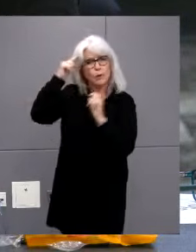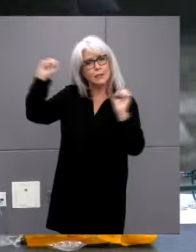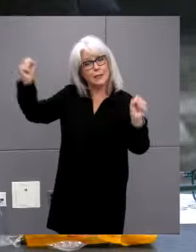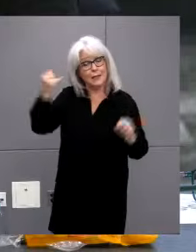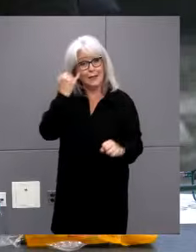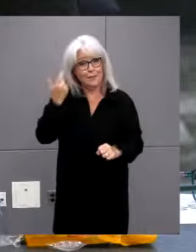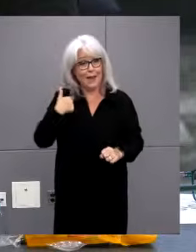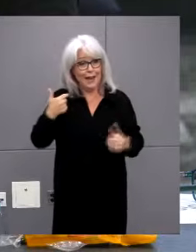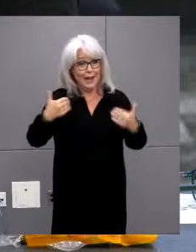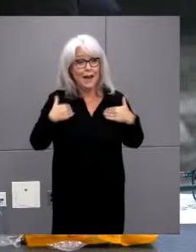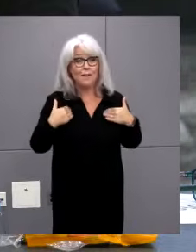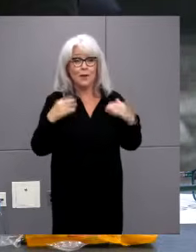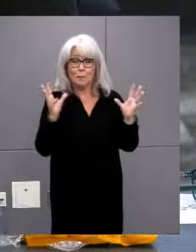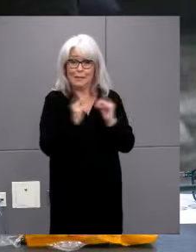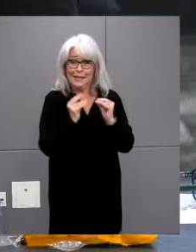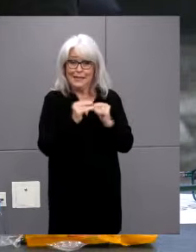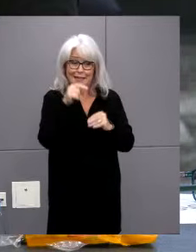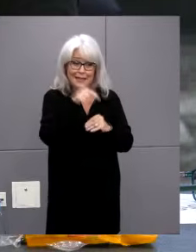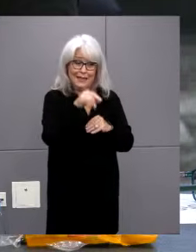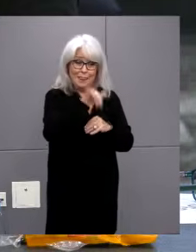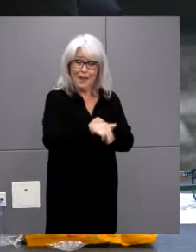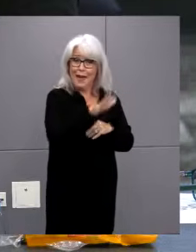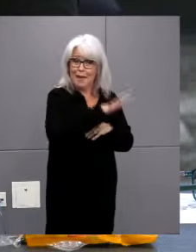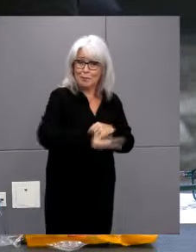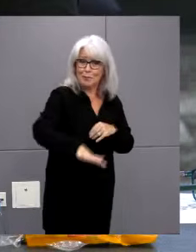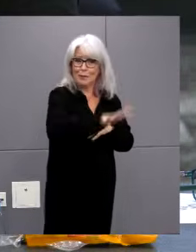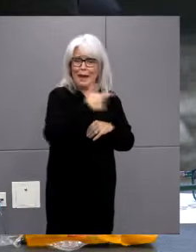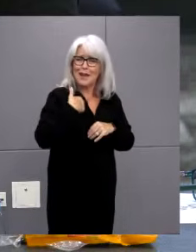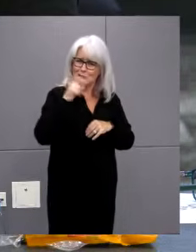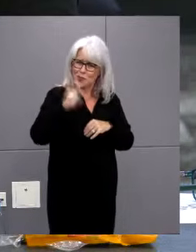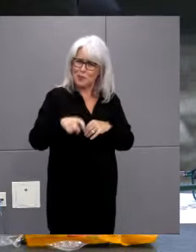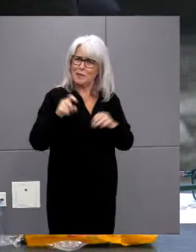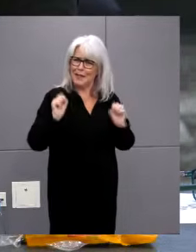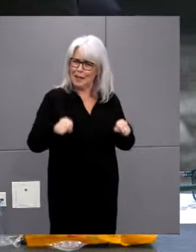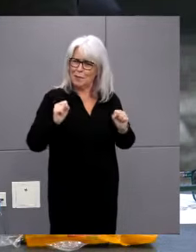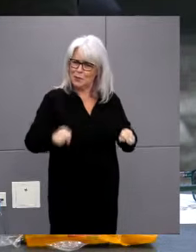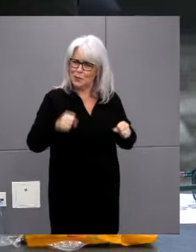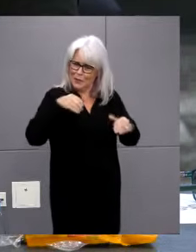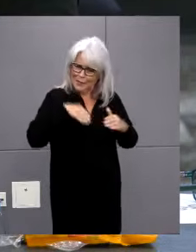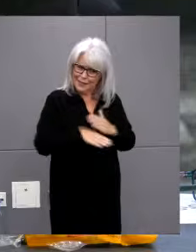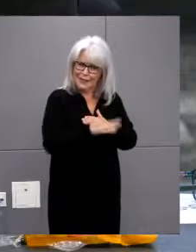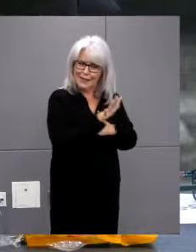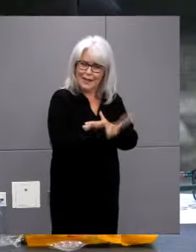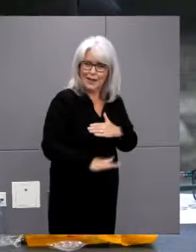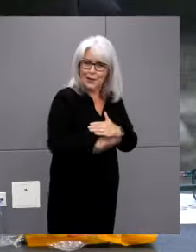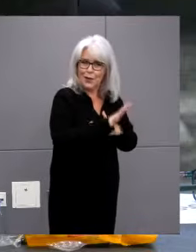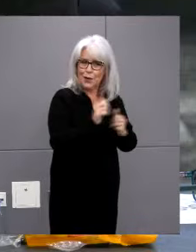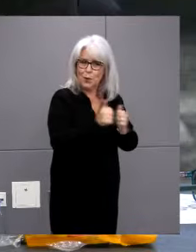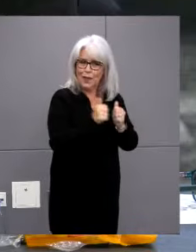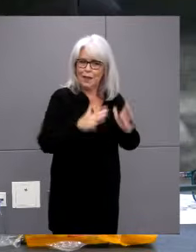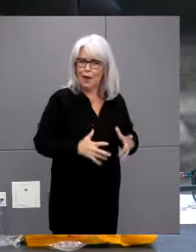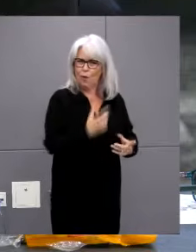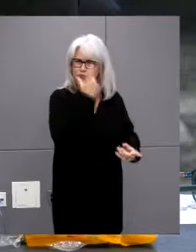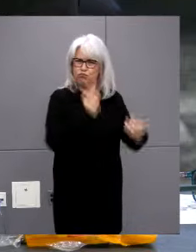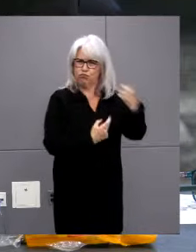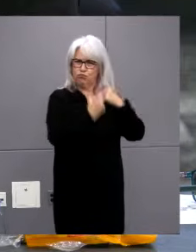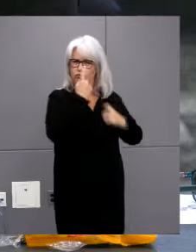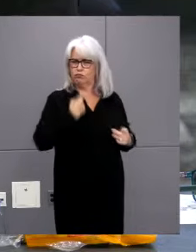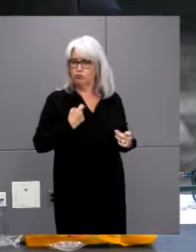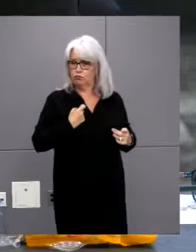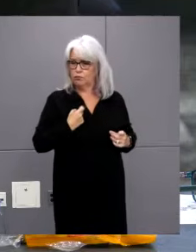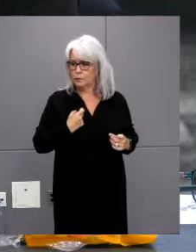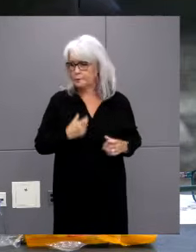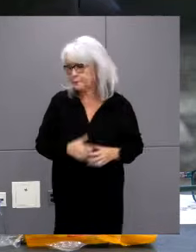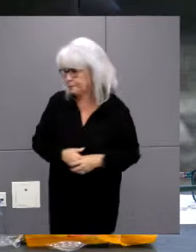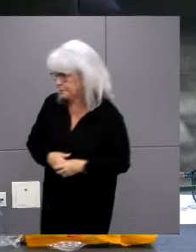in that area, I should be able to get into that area without question. So I have some questions.